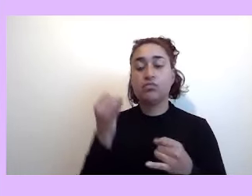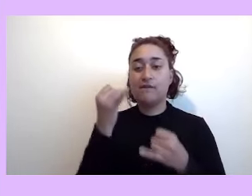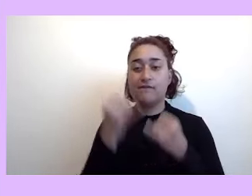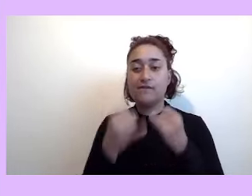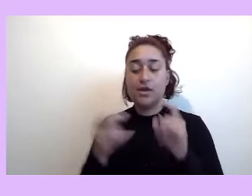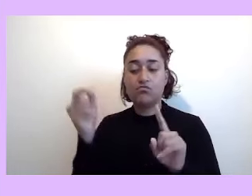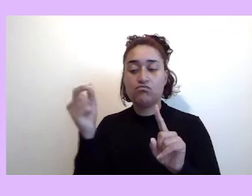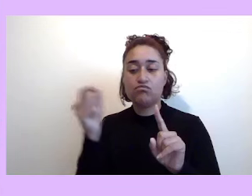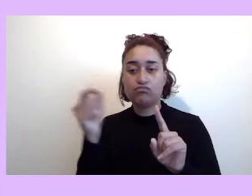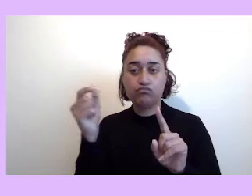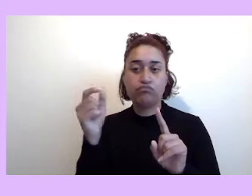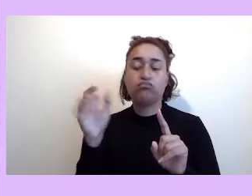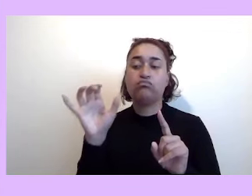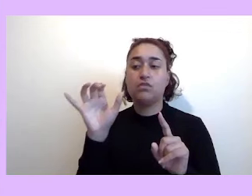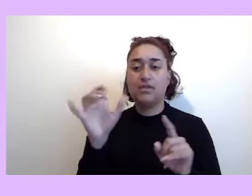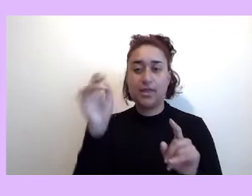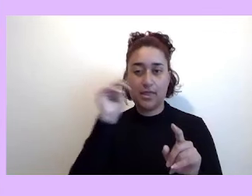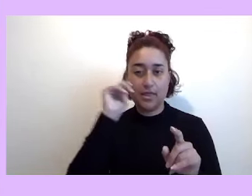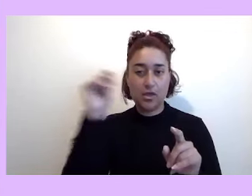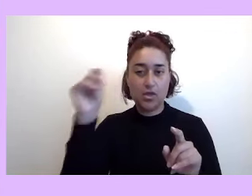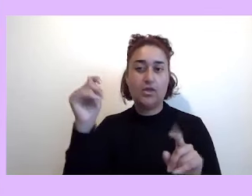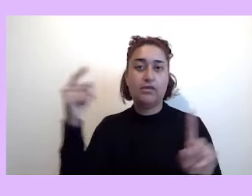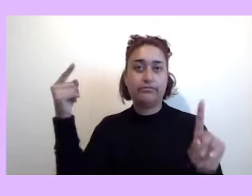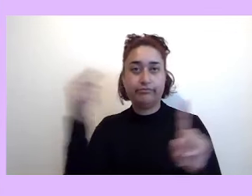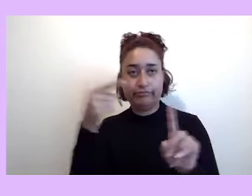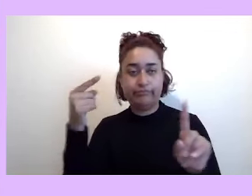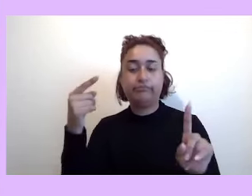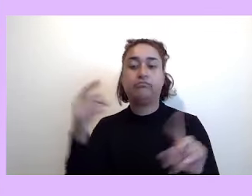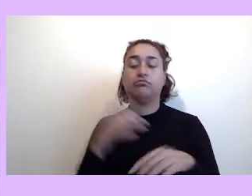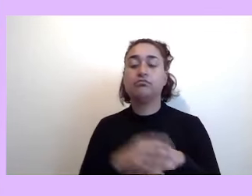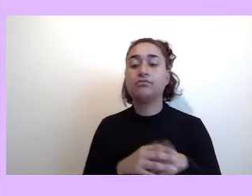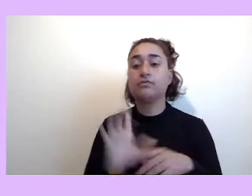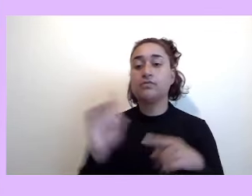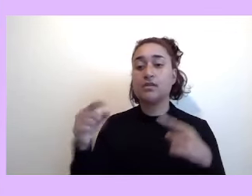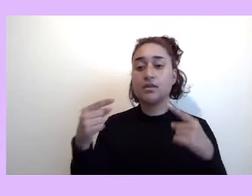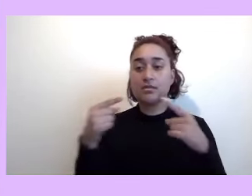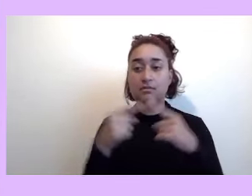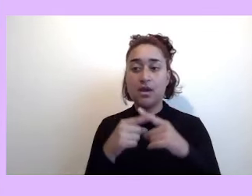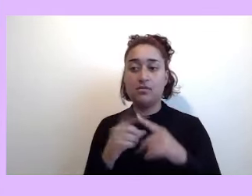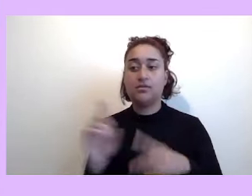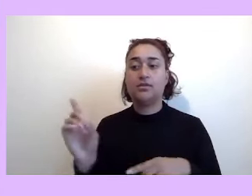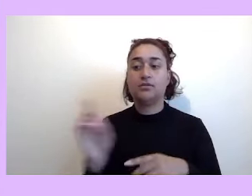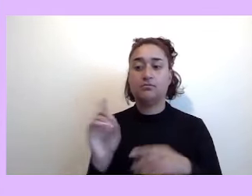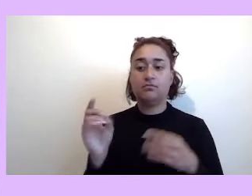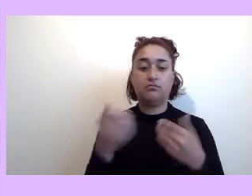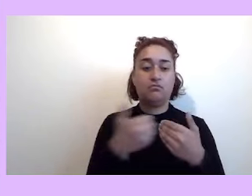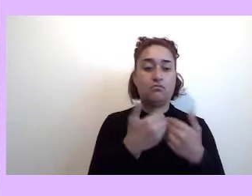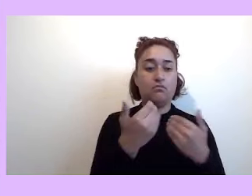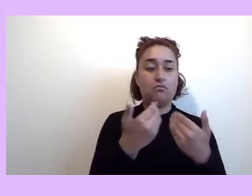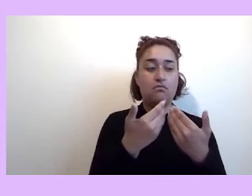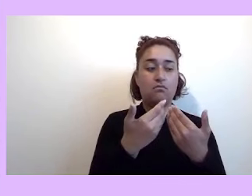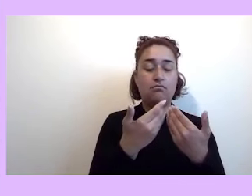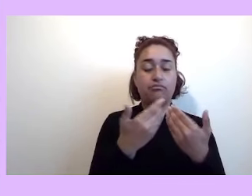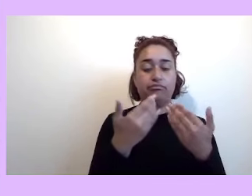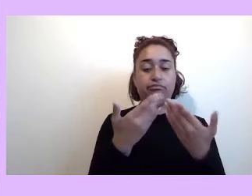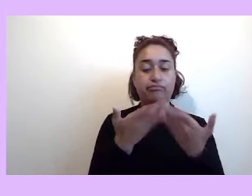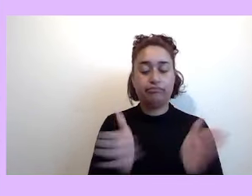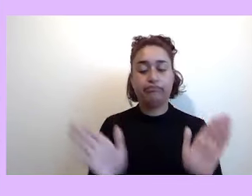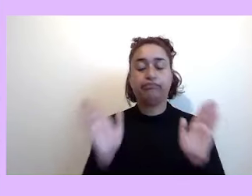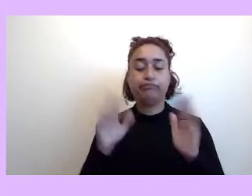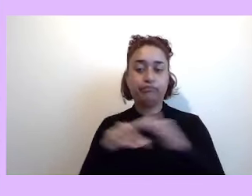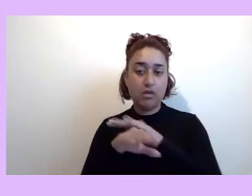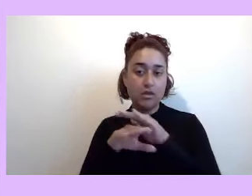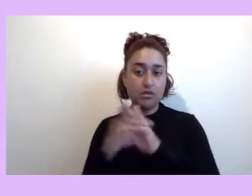on this theory, this ethos, this aesthetic, this is about democratizing access to the arts, to the arts